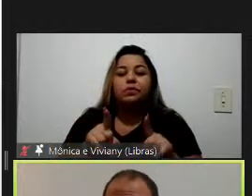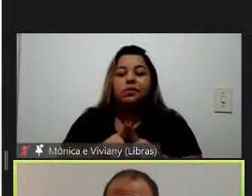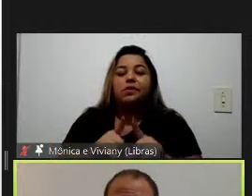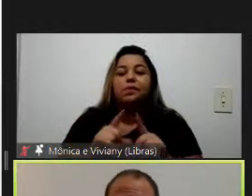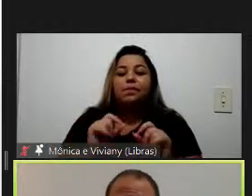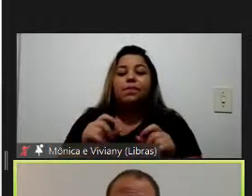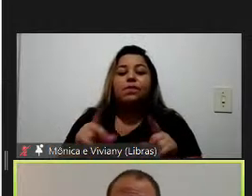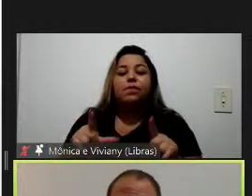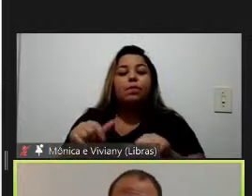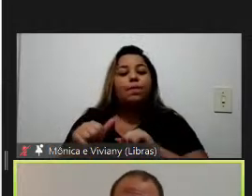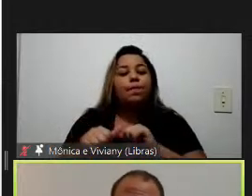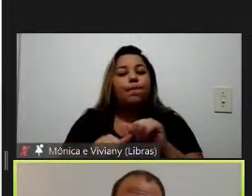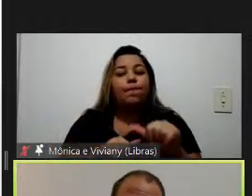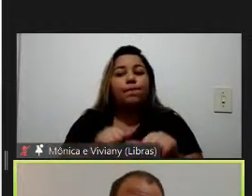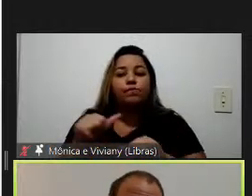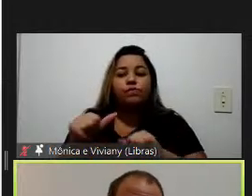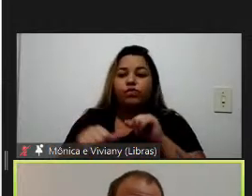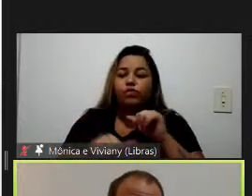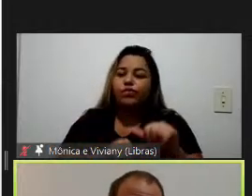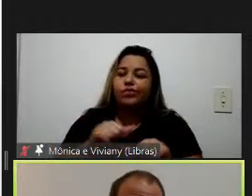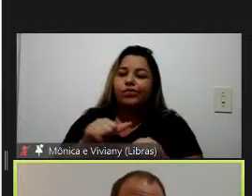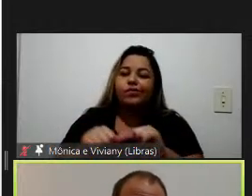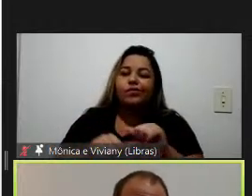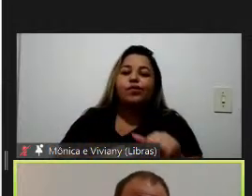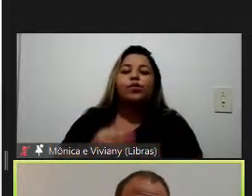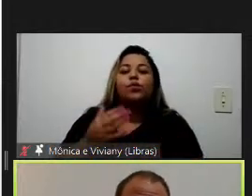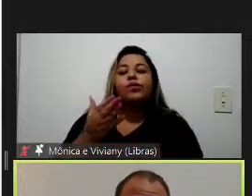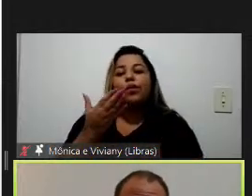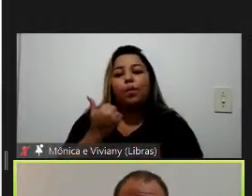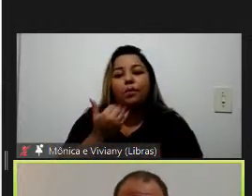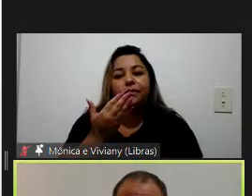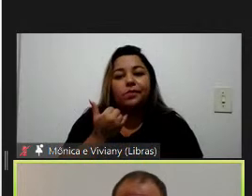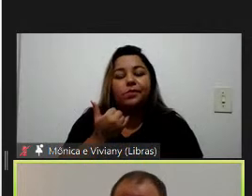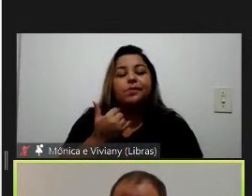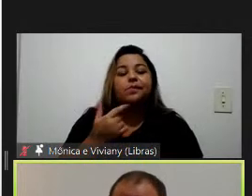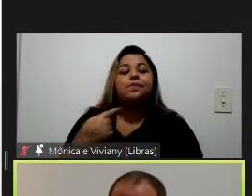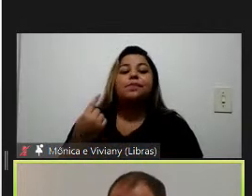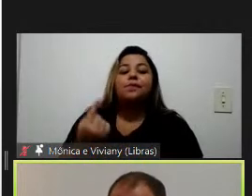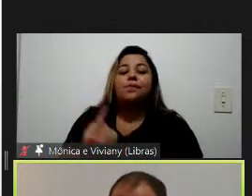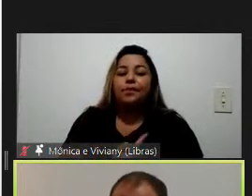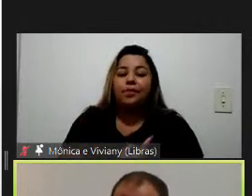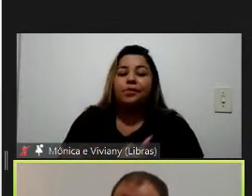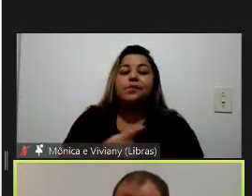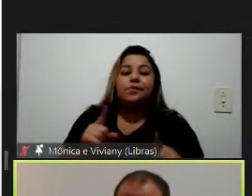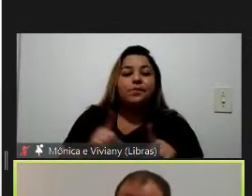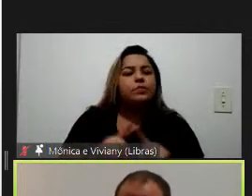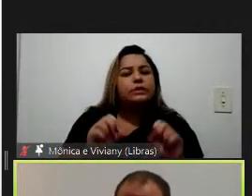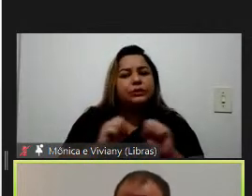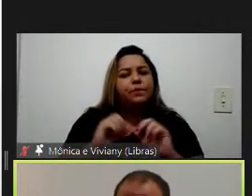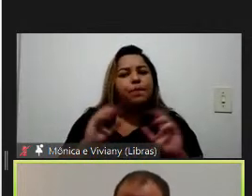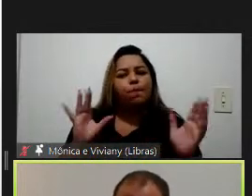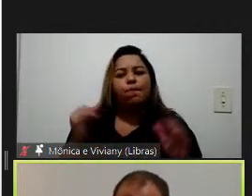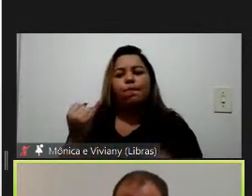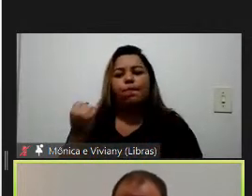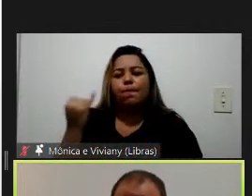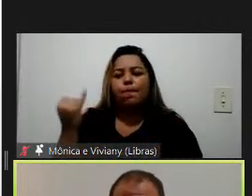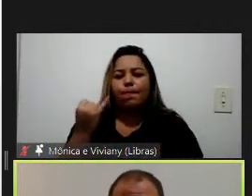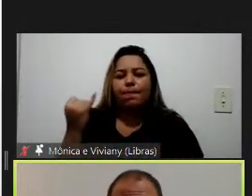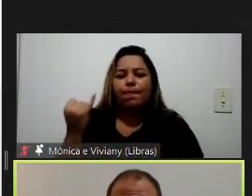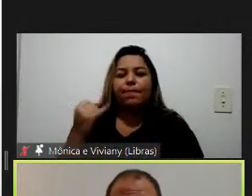way we feed ourselves, has of course had very important consequences for human